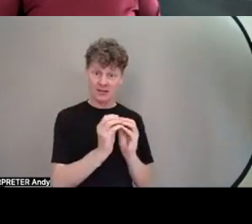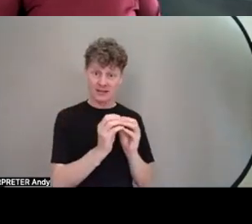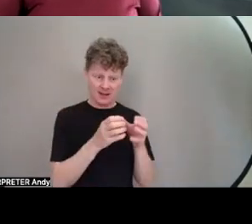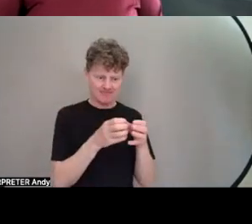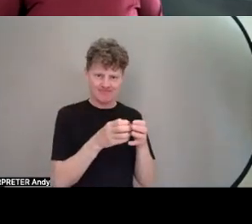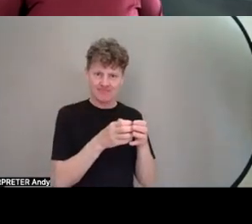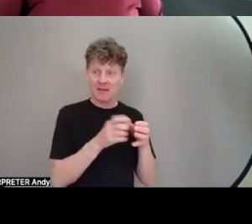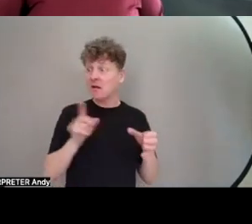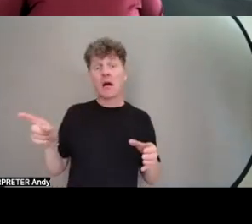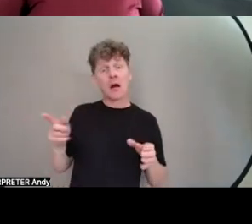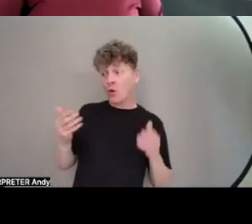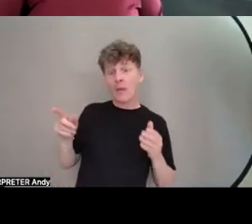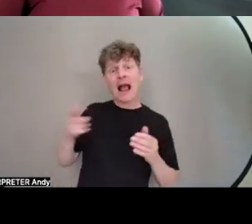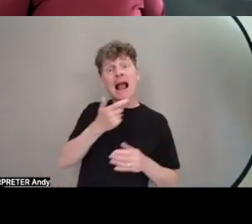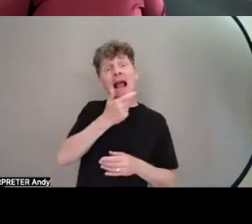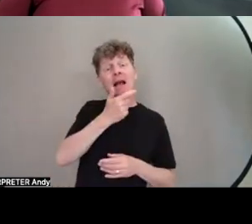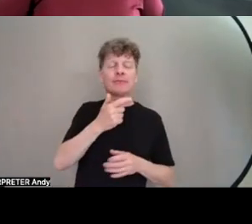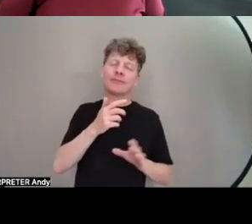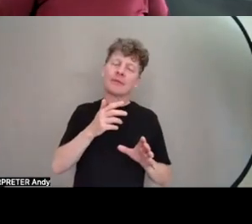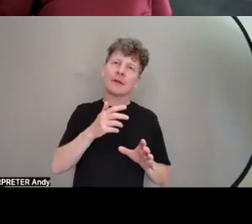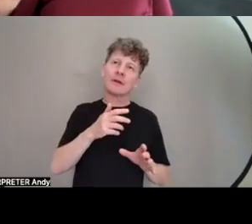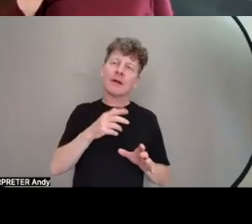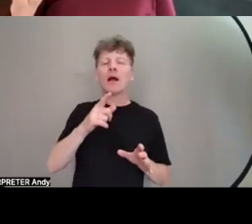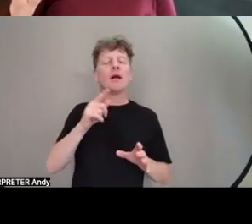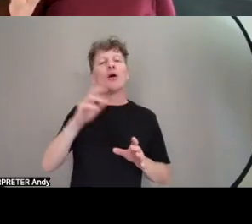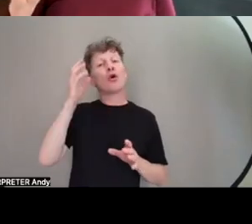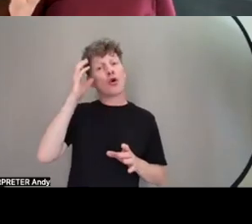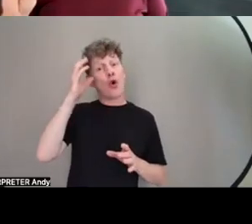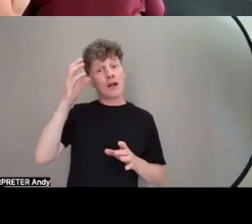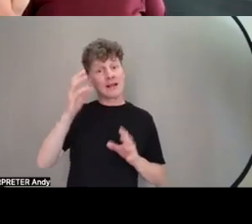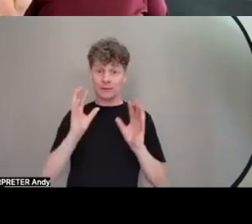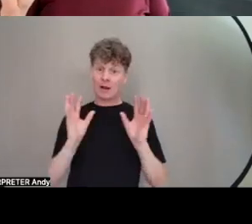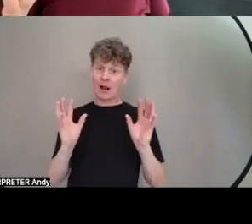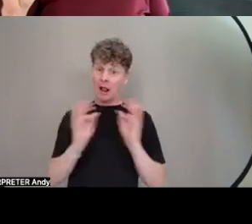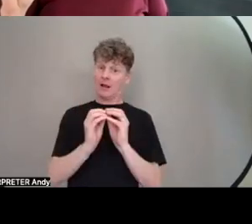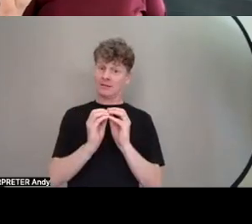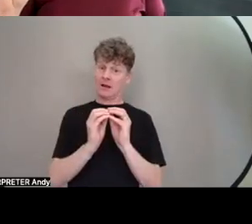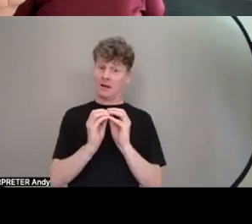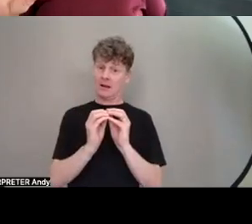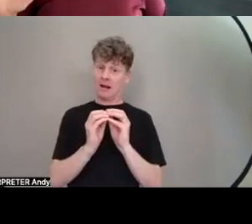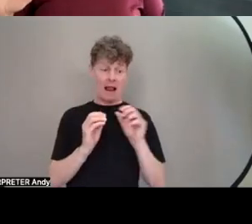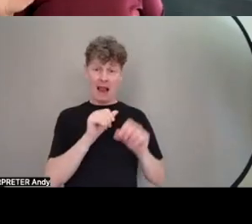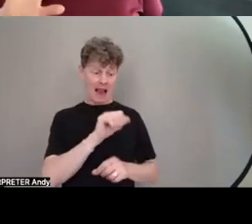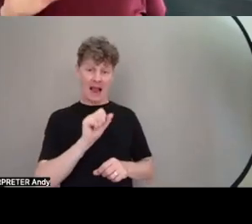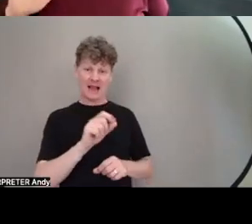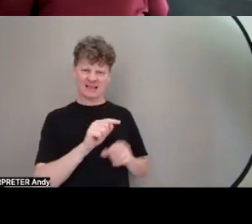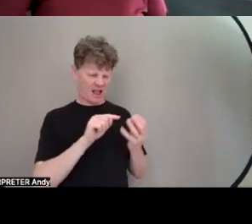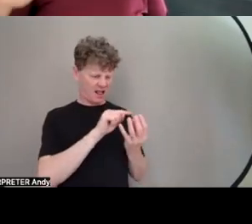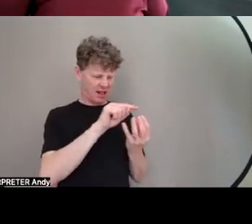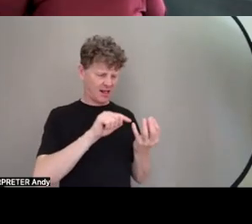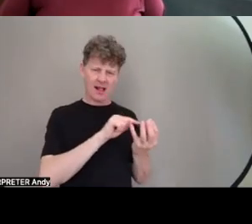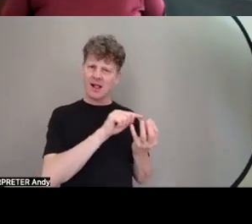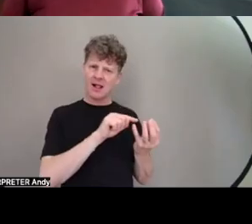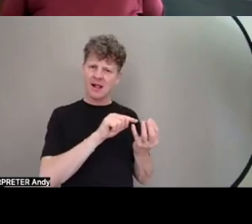English, in concepts that cluster more locally in ASL may actually have